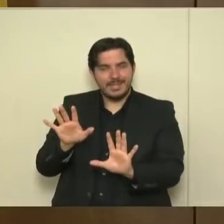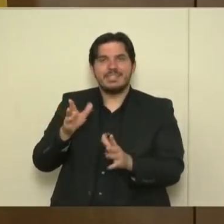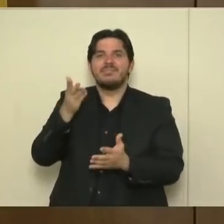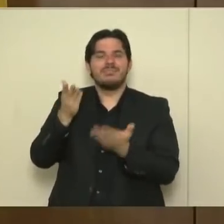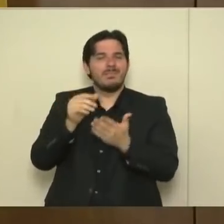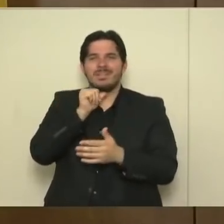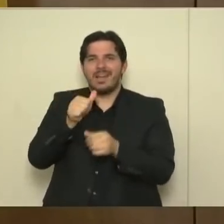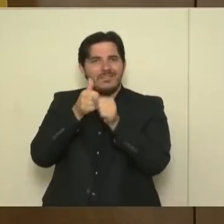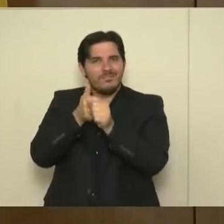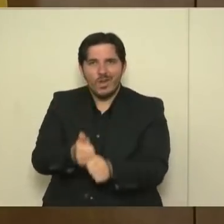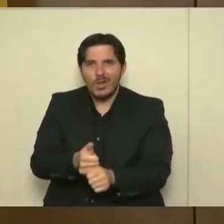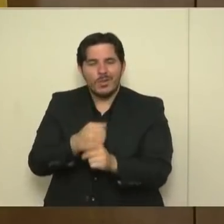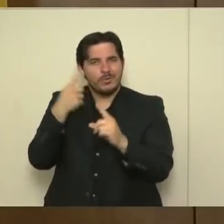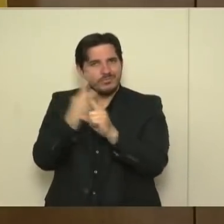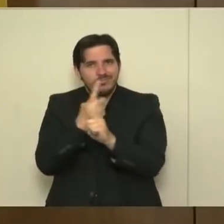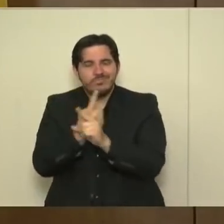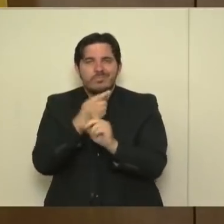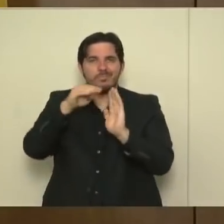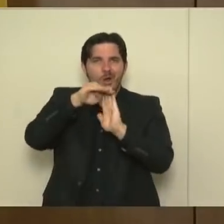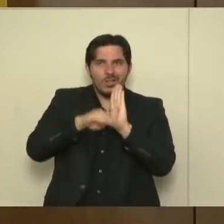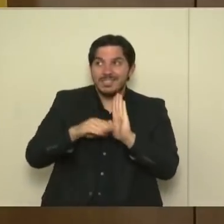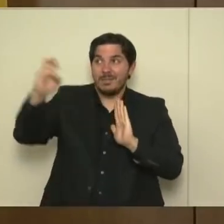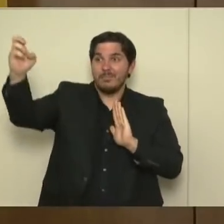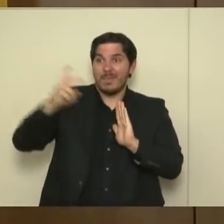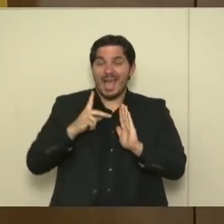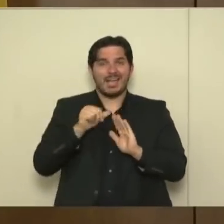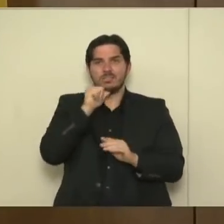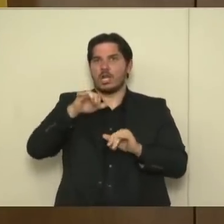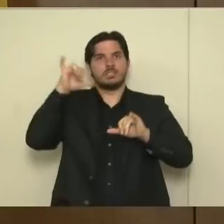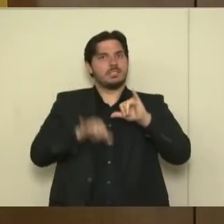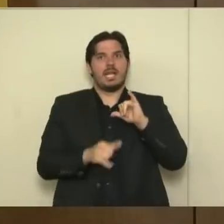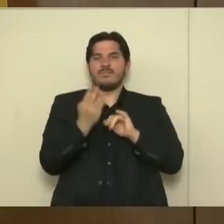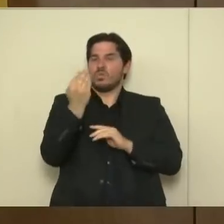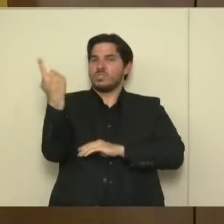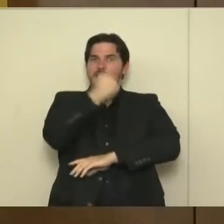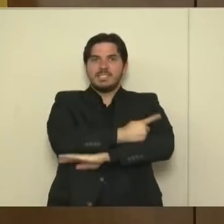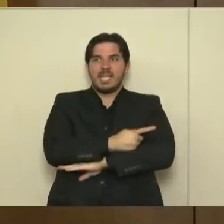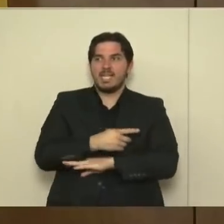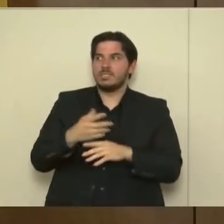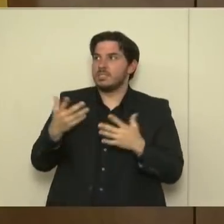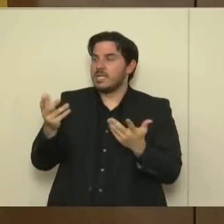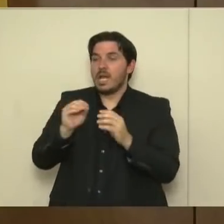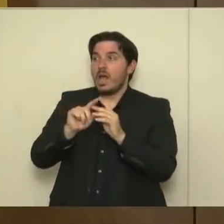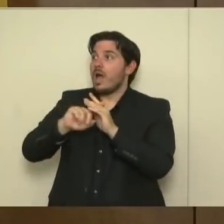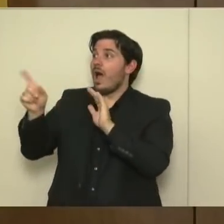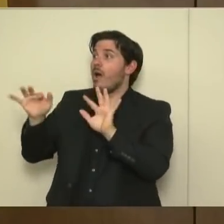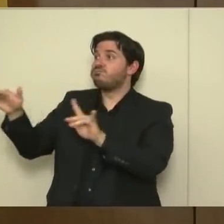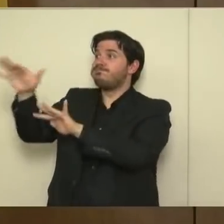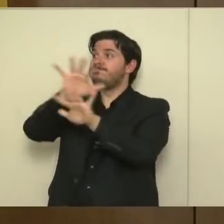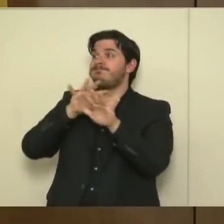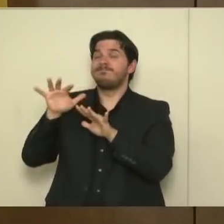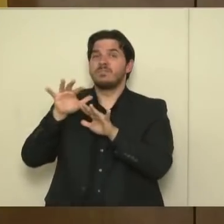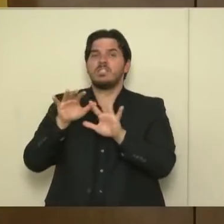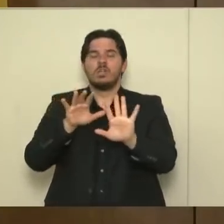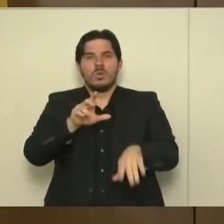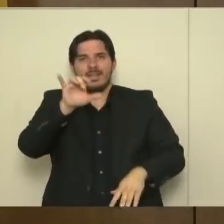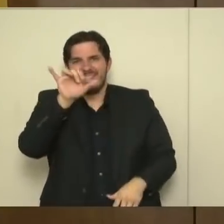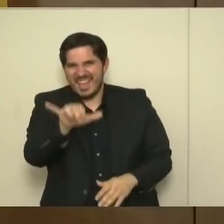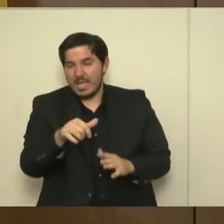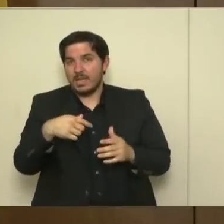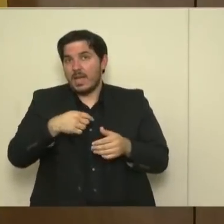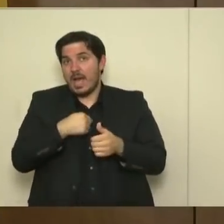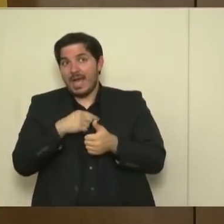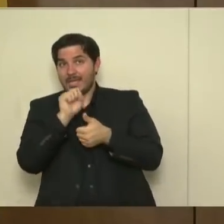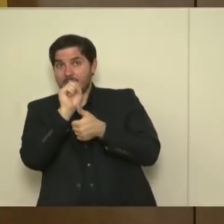quarantine requirement upon their return. And so I really want to be cautious. These are not open